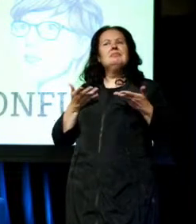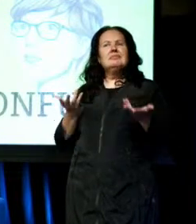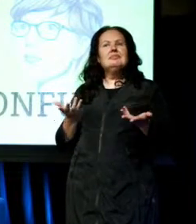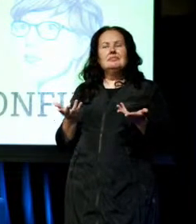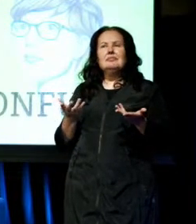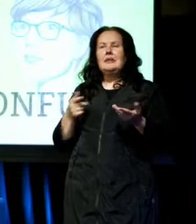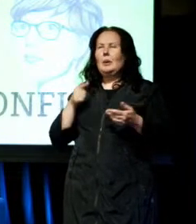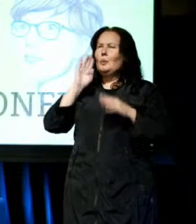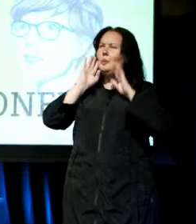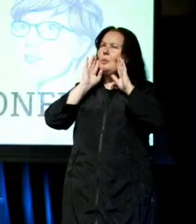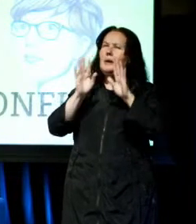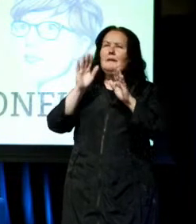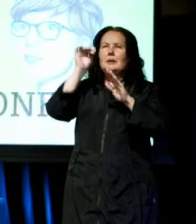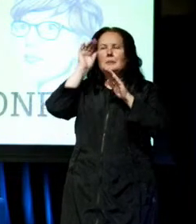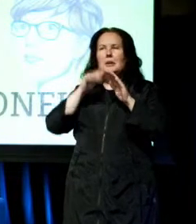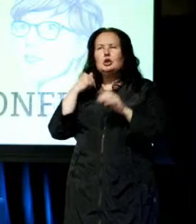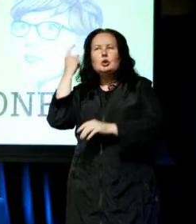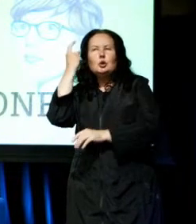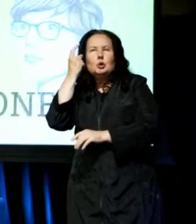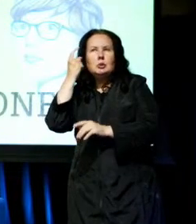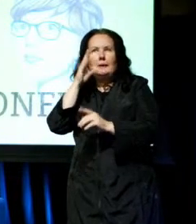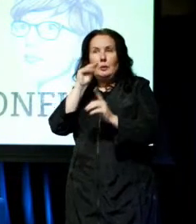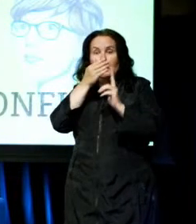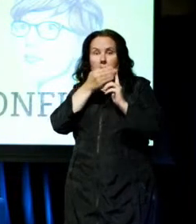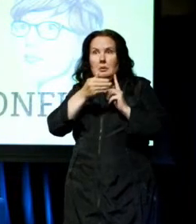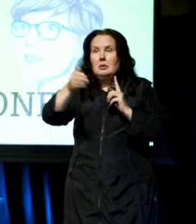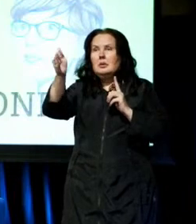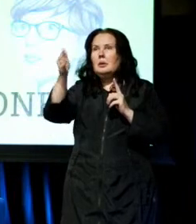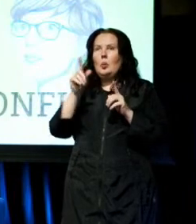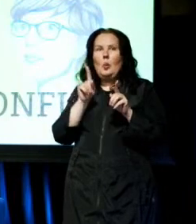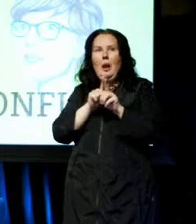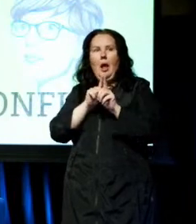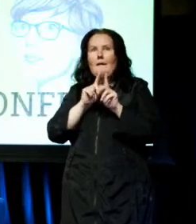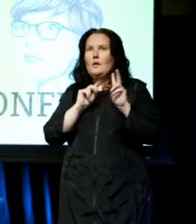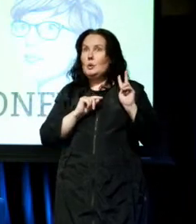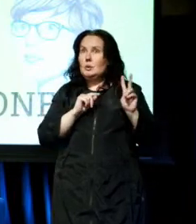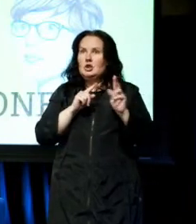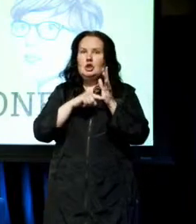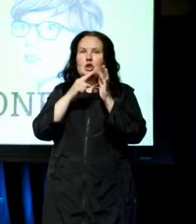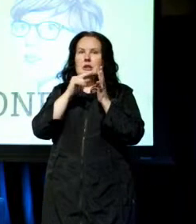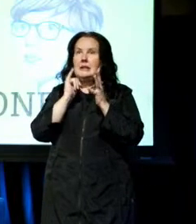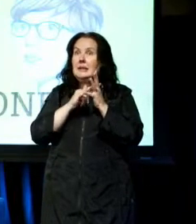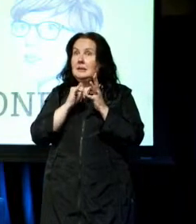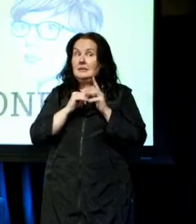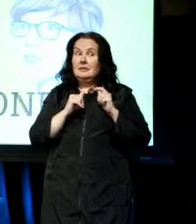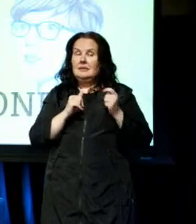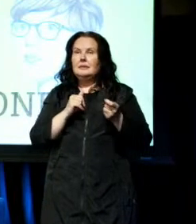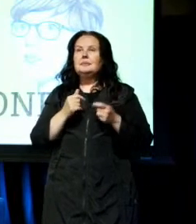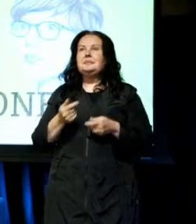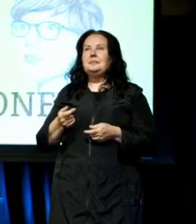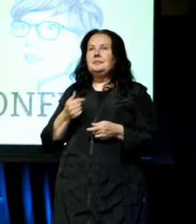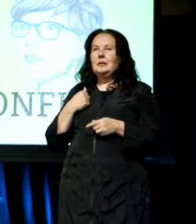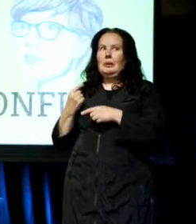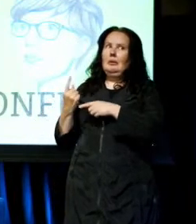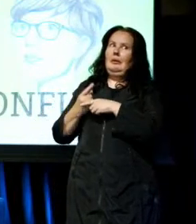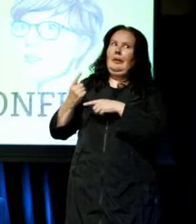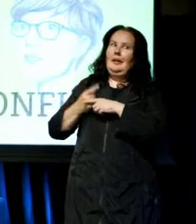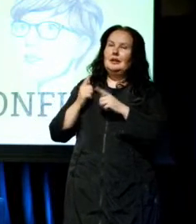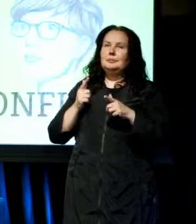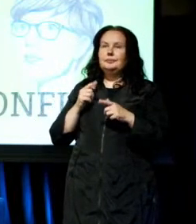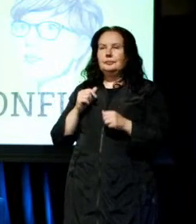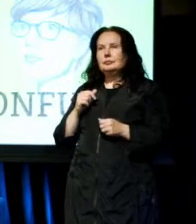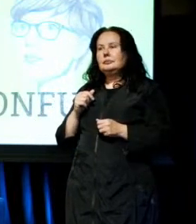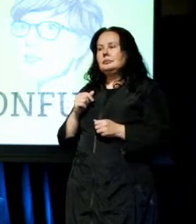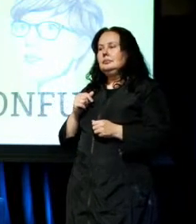really, I've been curious ever since, like how it was for you two. Jess, we haven't, talked over you a bit. So no, when